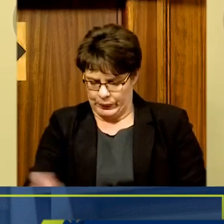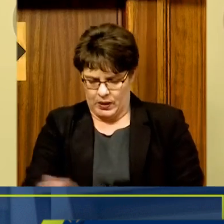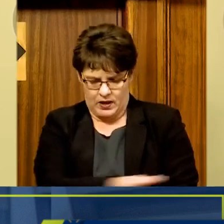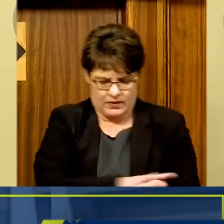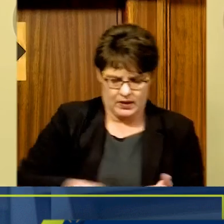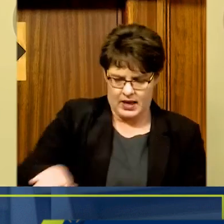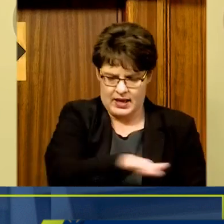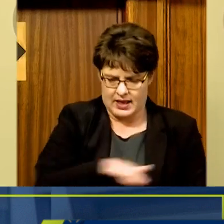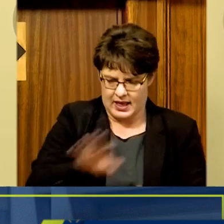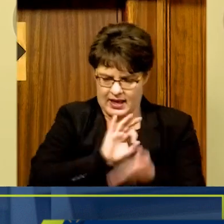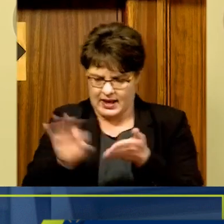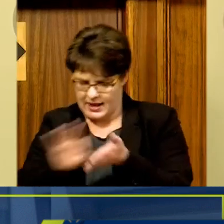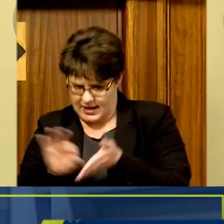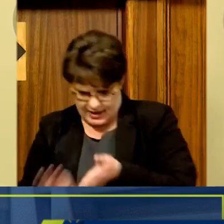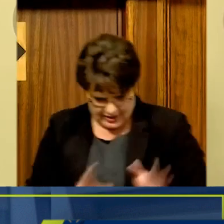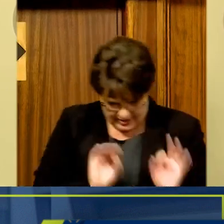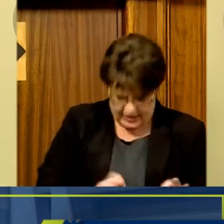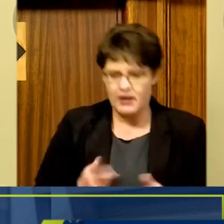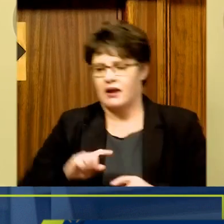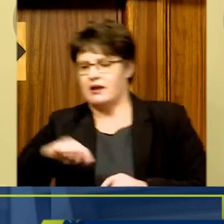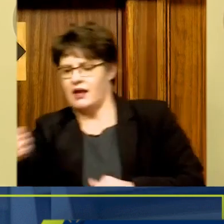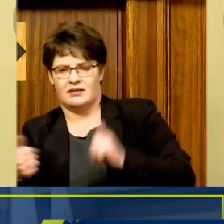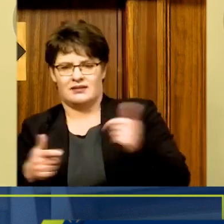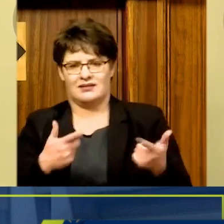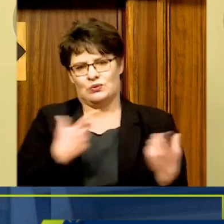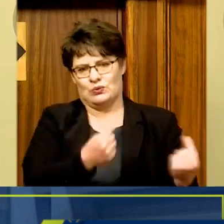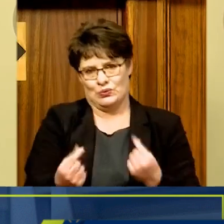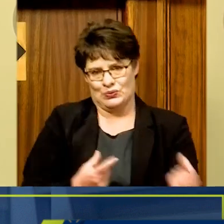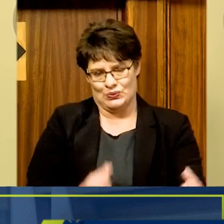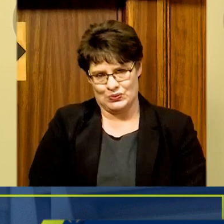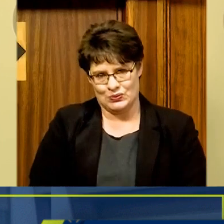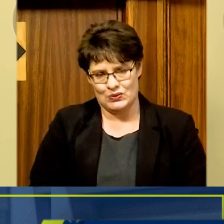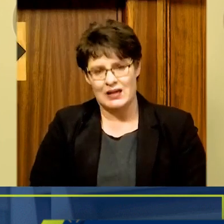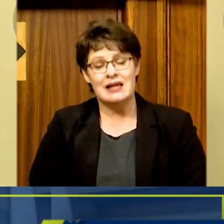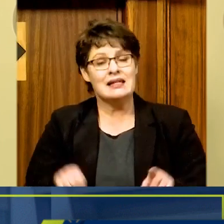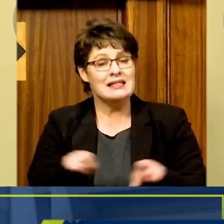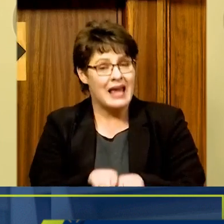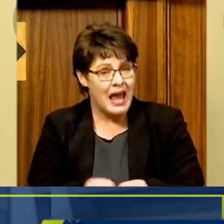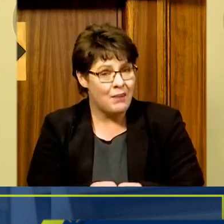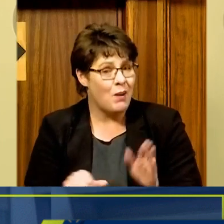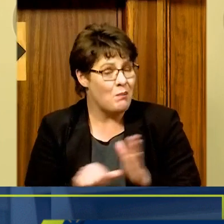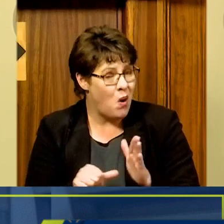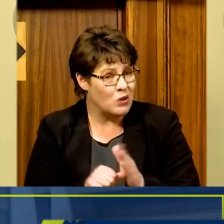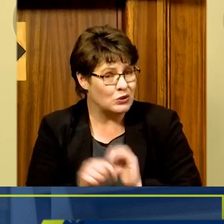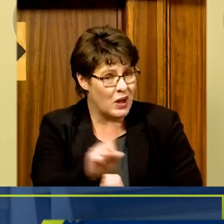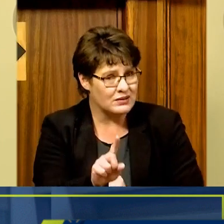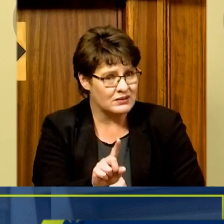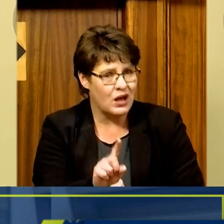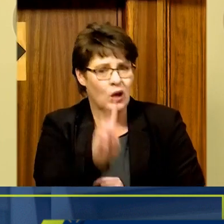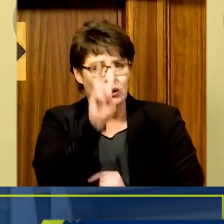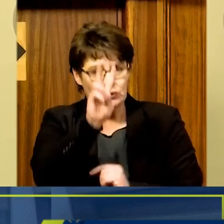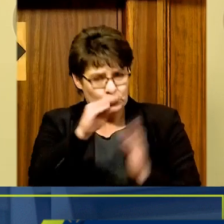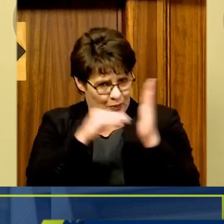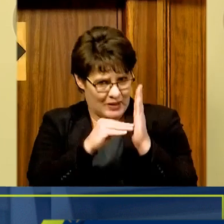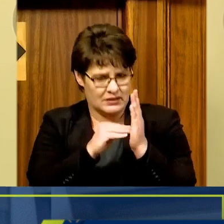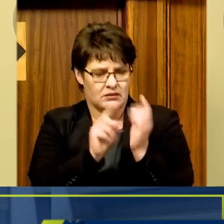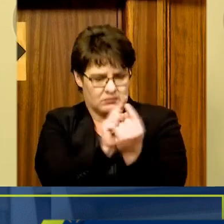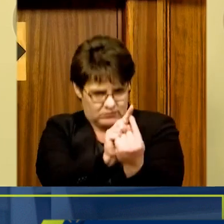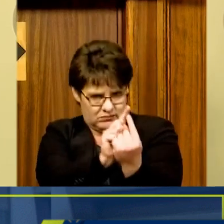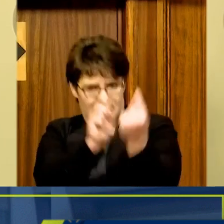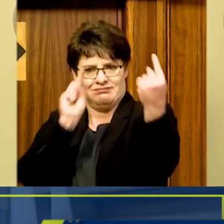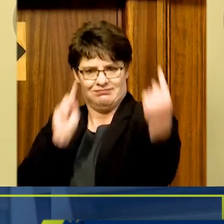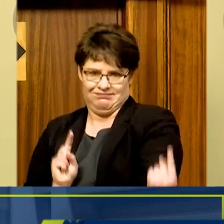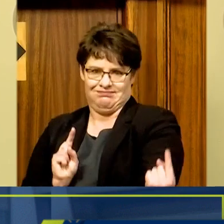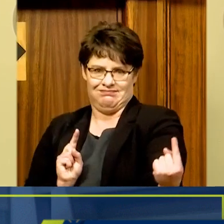spaces. Most importantly, we must keep a safe distance of at least 2 meters from